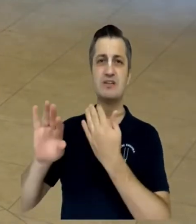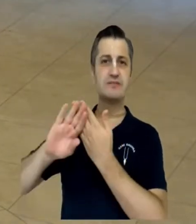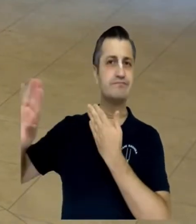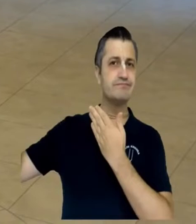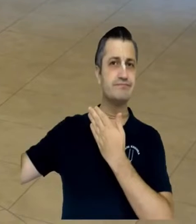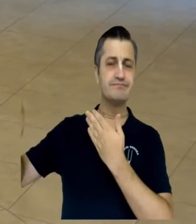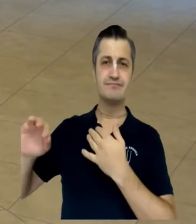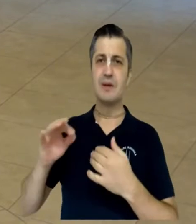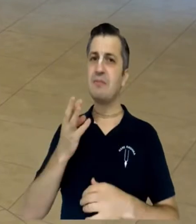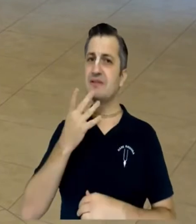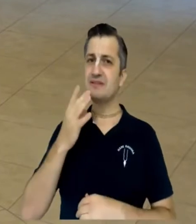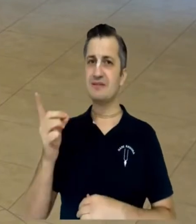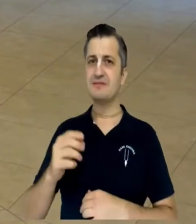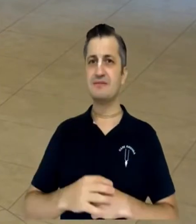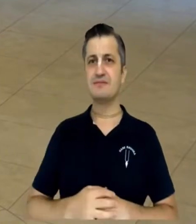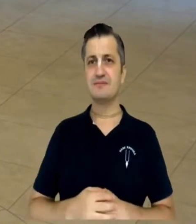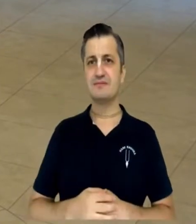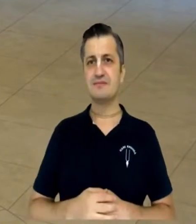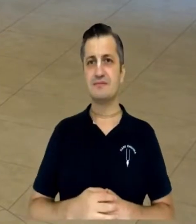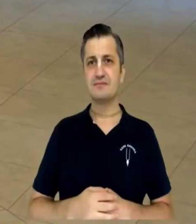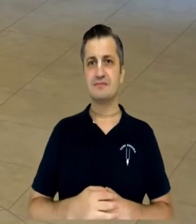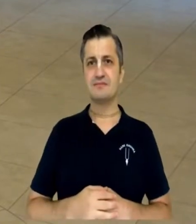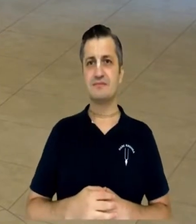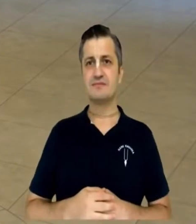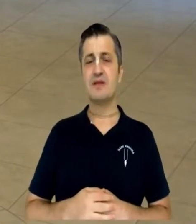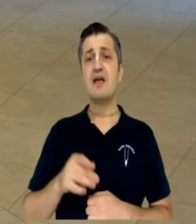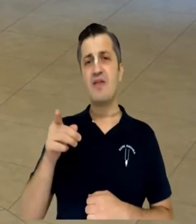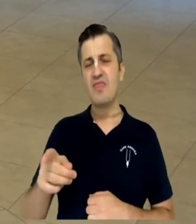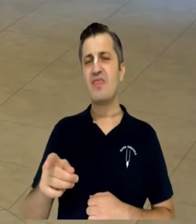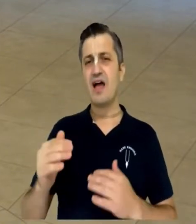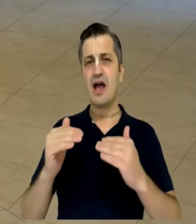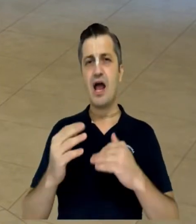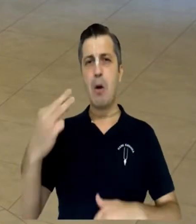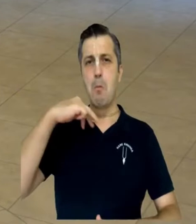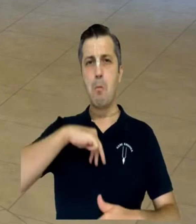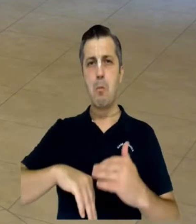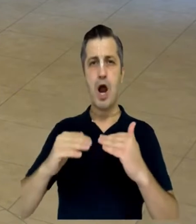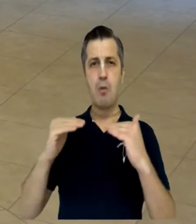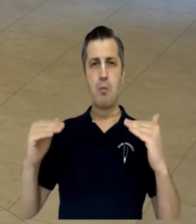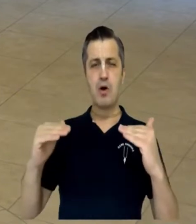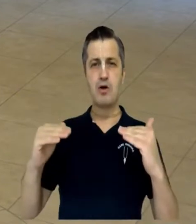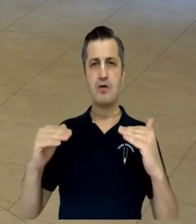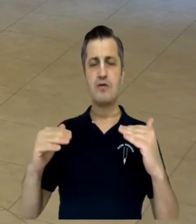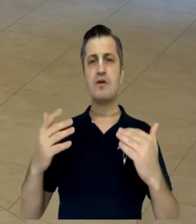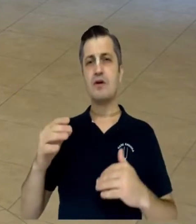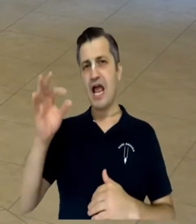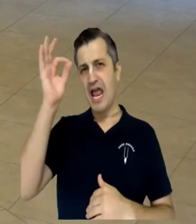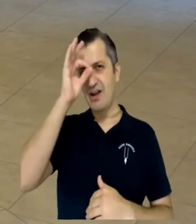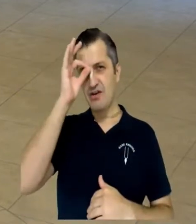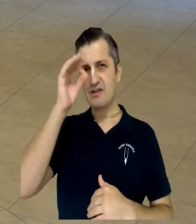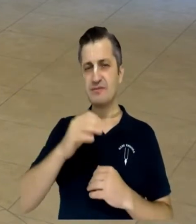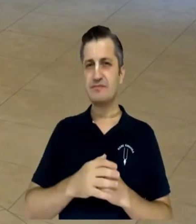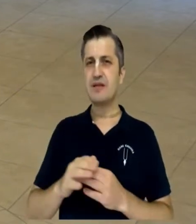this I think that's like mode of ignorance, when we do a mistake without Krishna. So now I'm